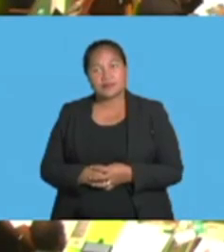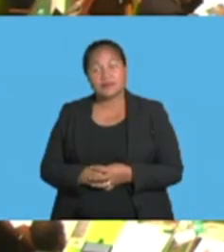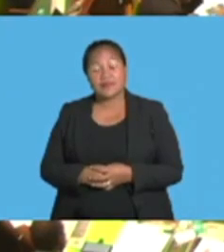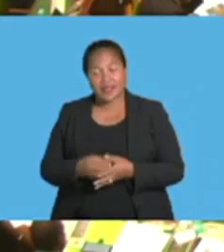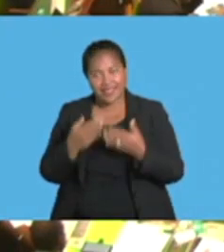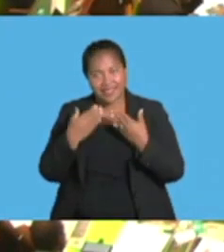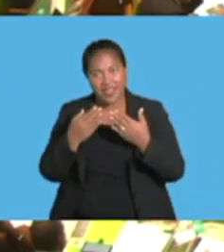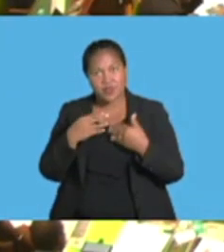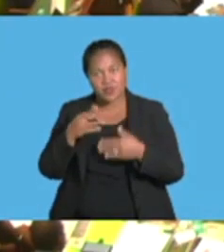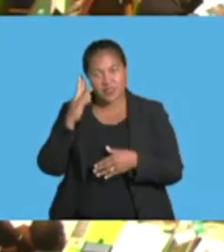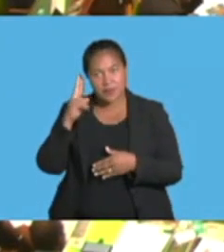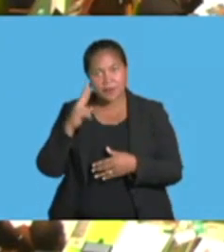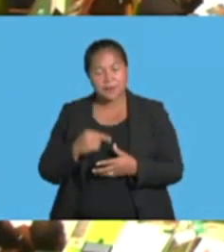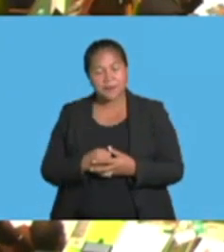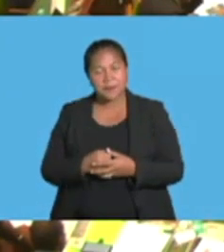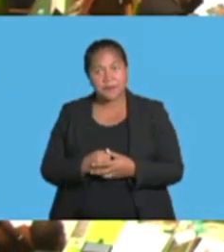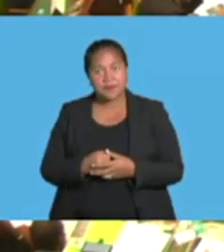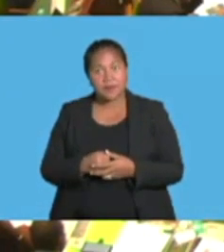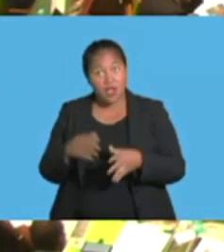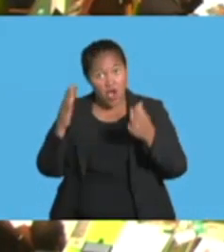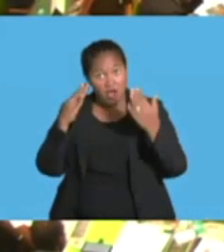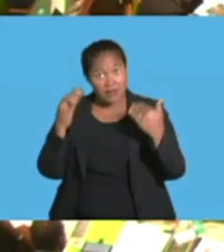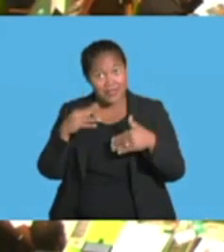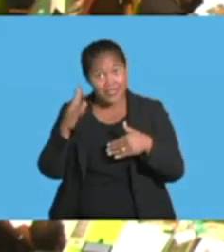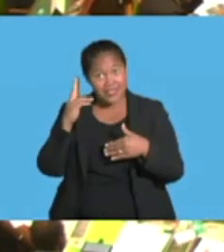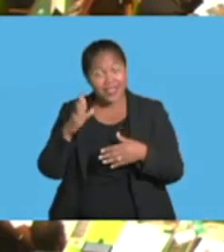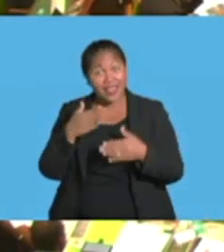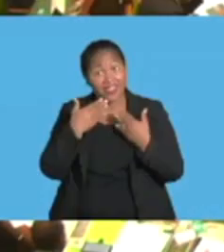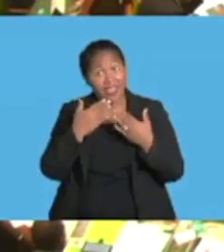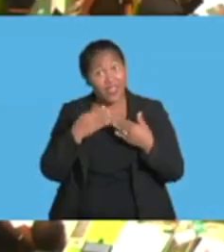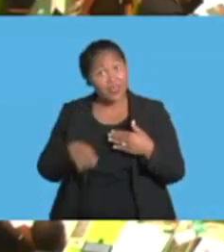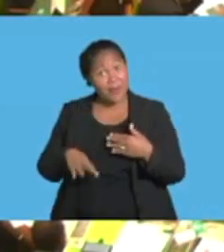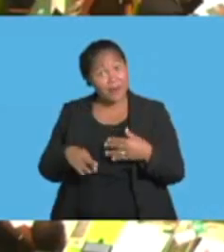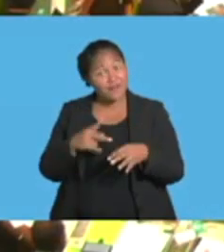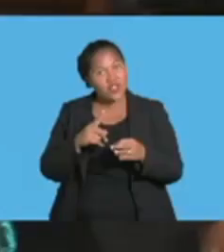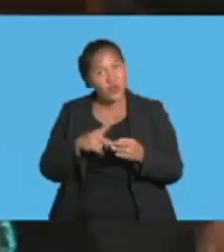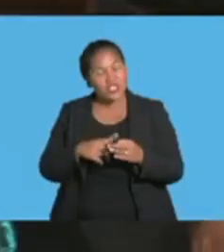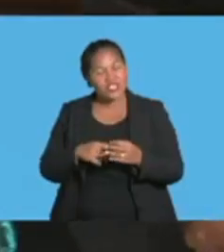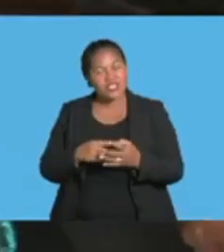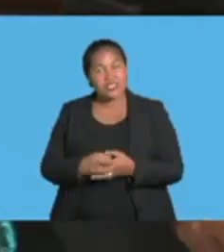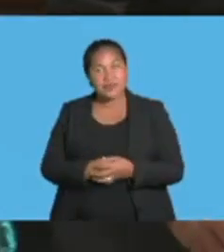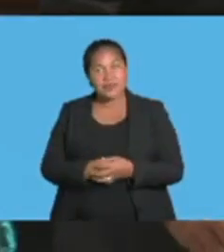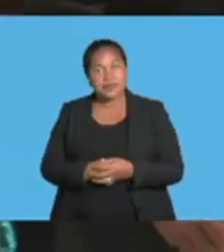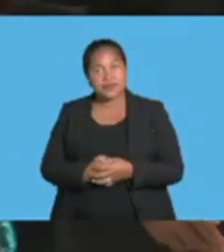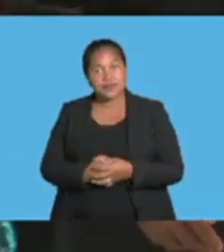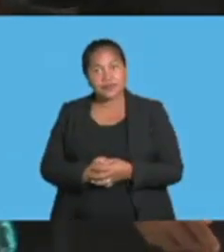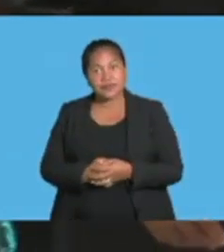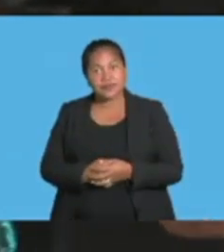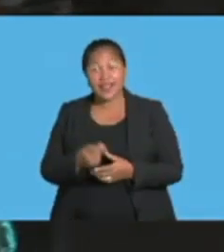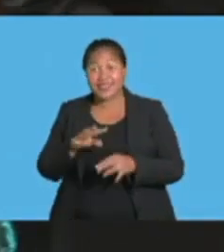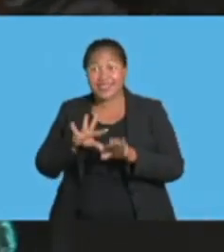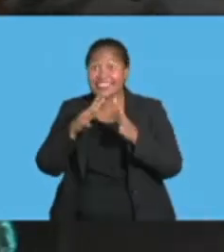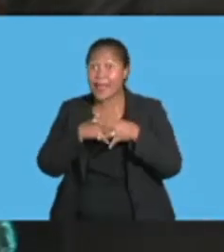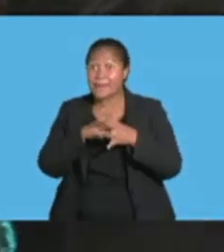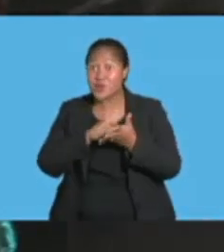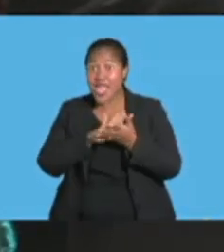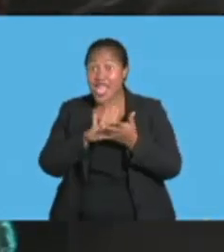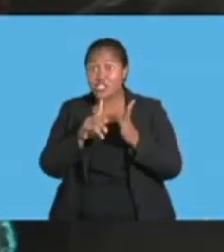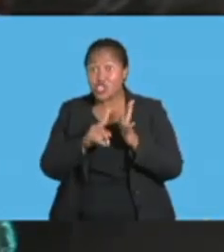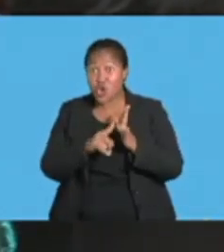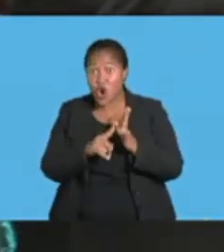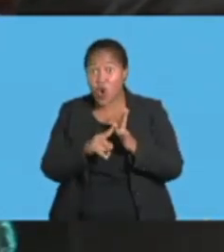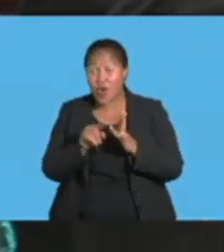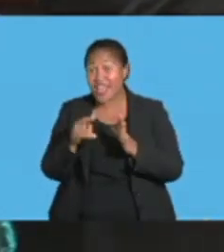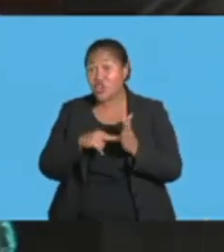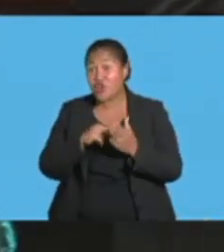Thank you very much. Honourable Speaker, I thank the Honourable Member for the question. The World Health Organization in